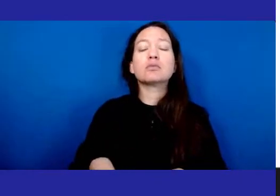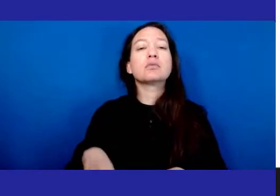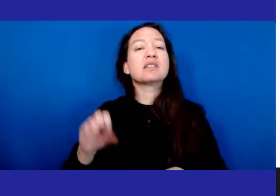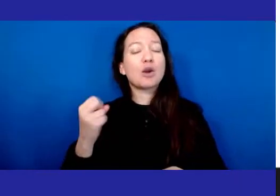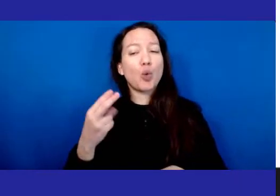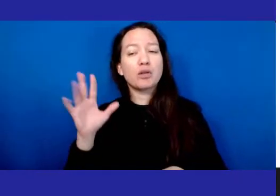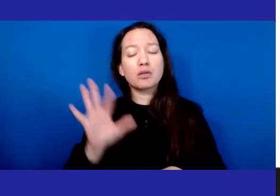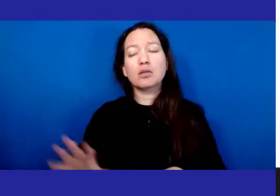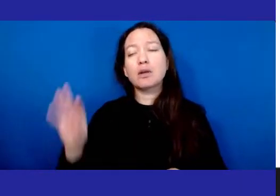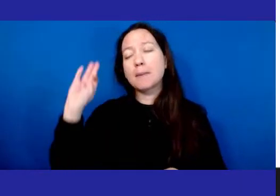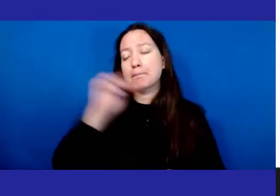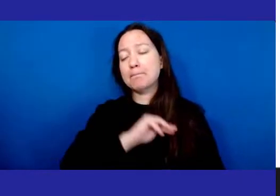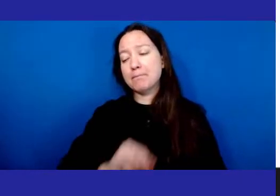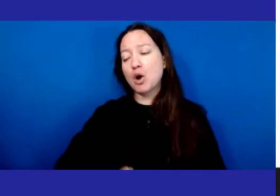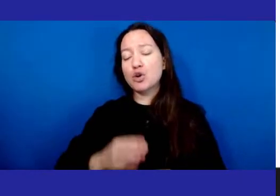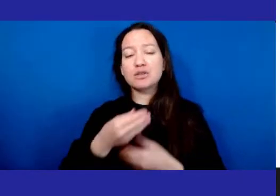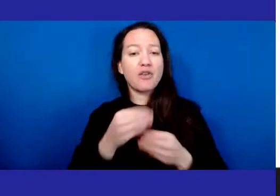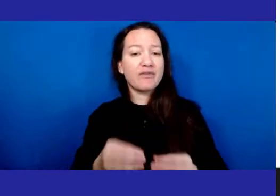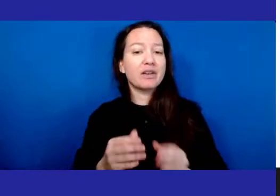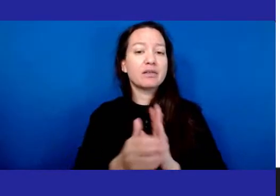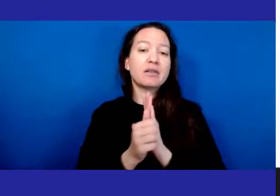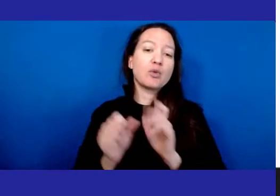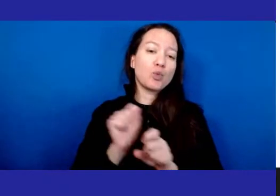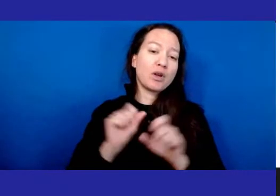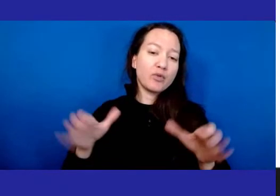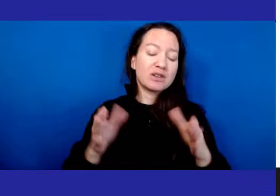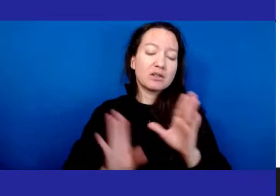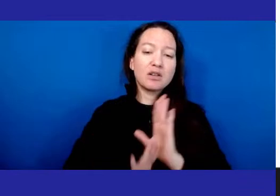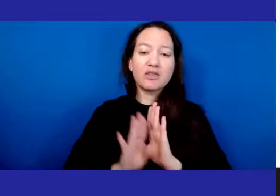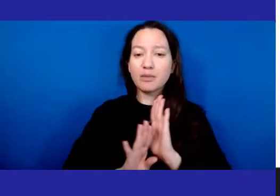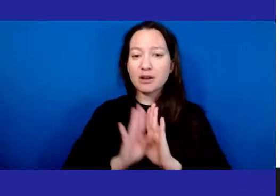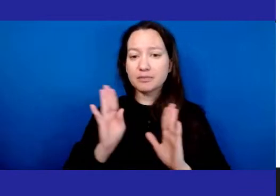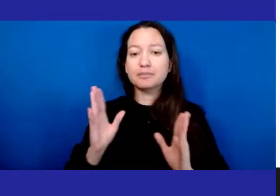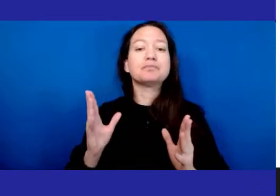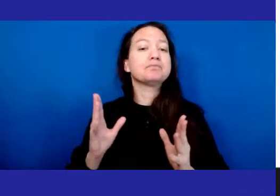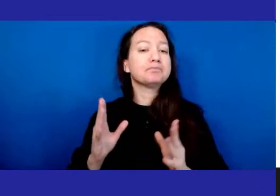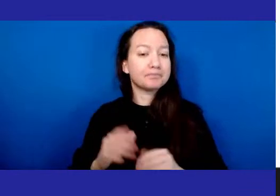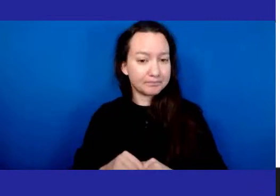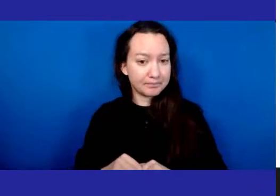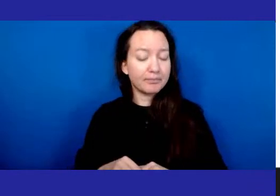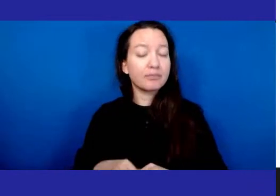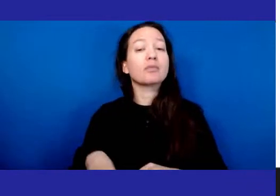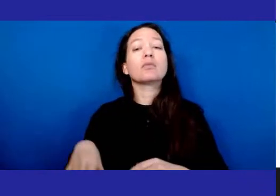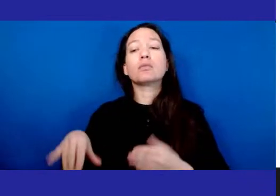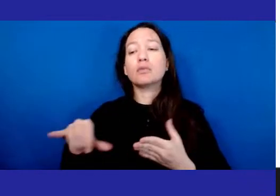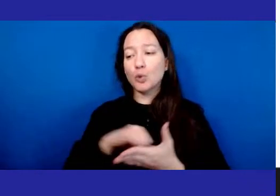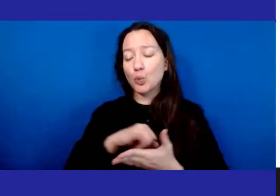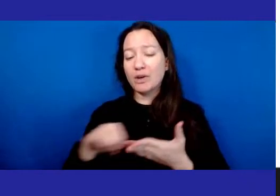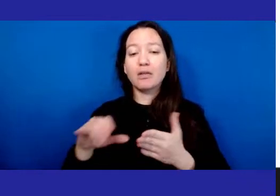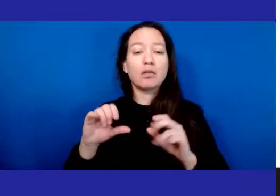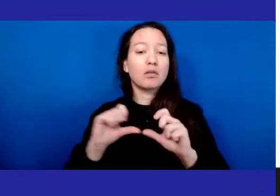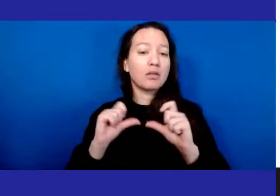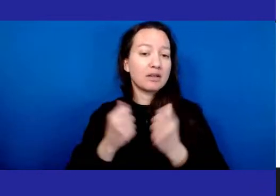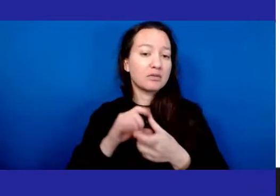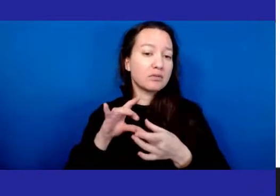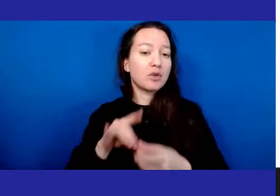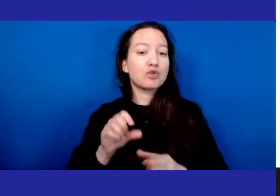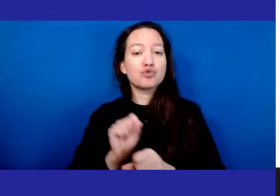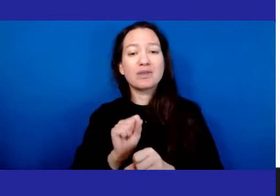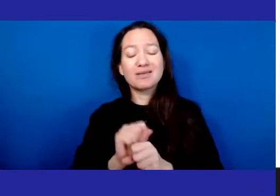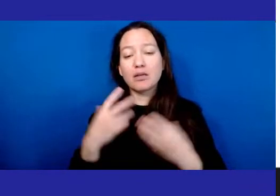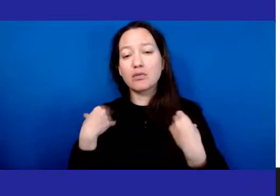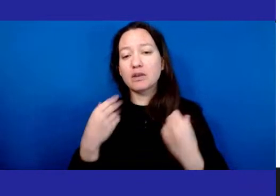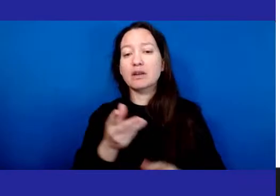the Mayor's Office of Talent and Workforce Development, from the New York Alliance for Careers in Healthcare, were also